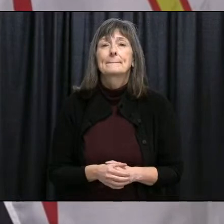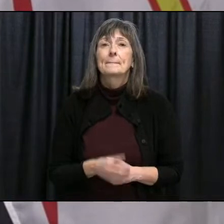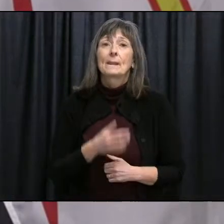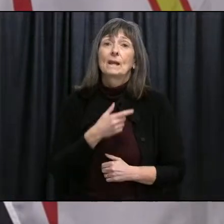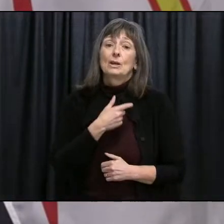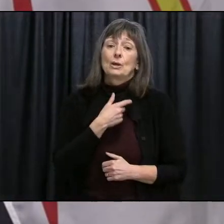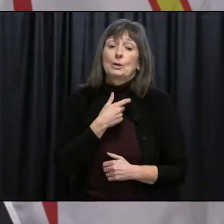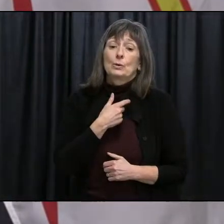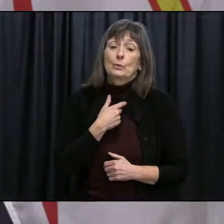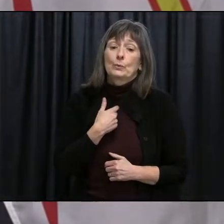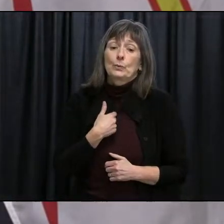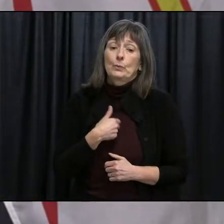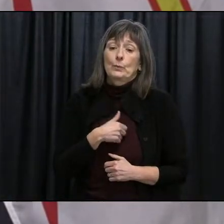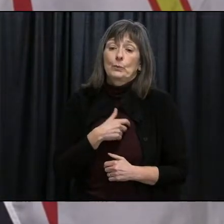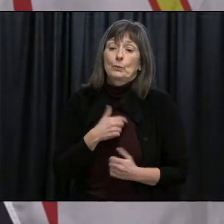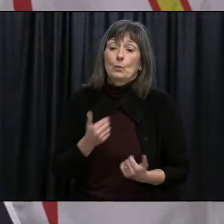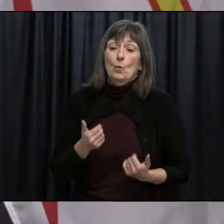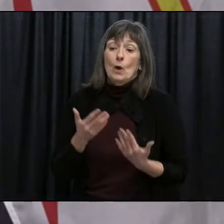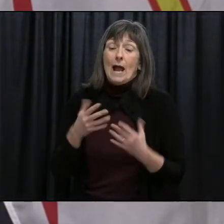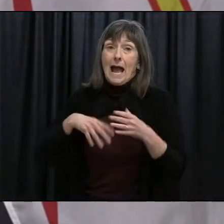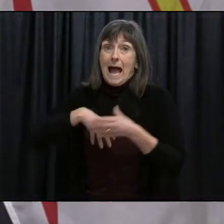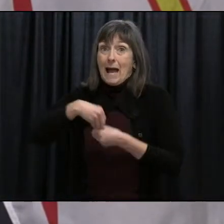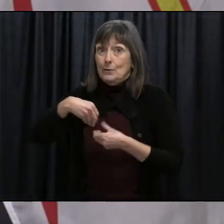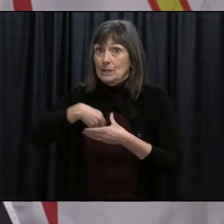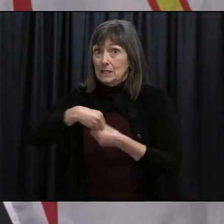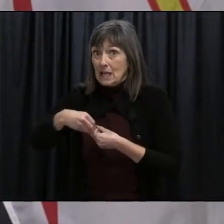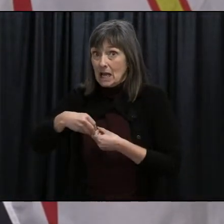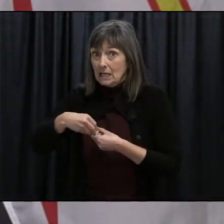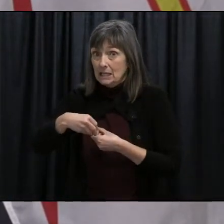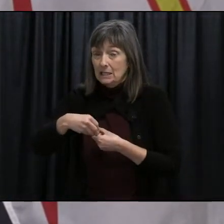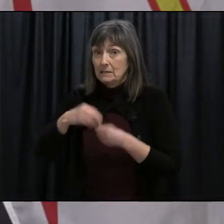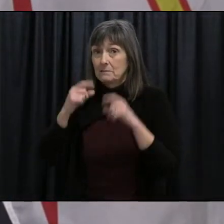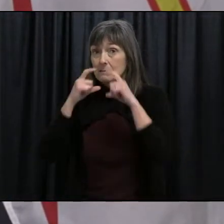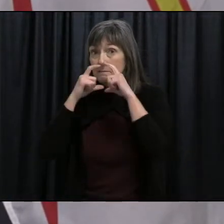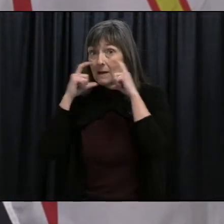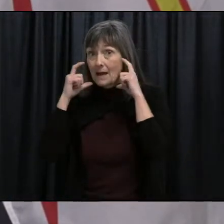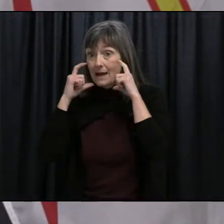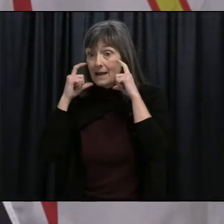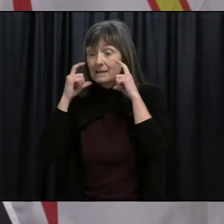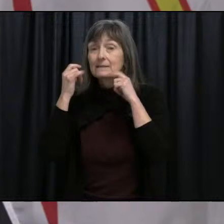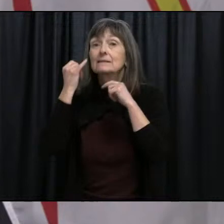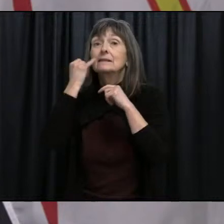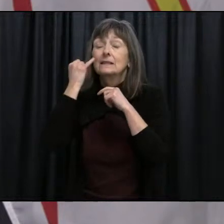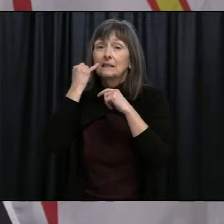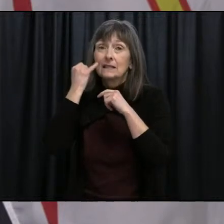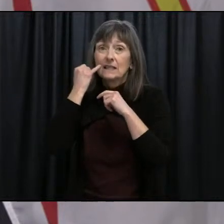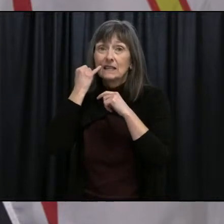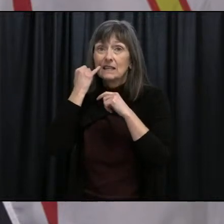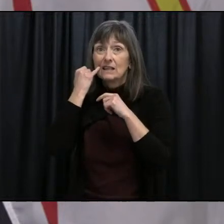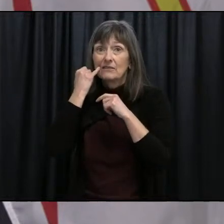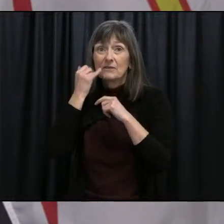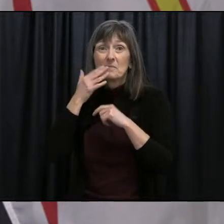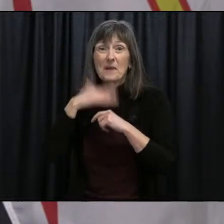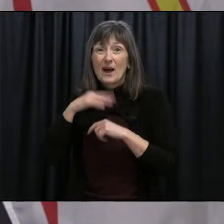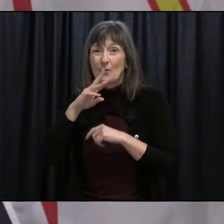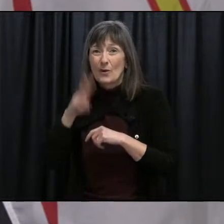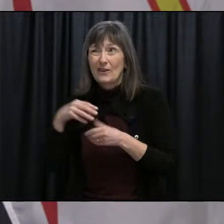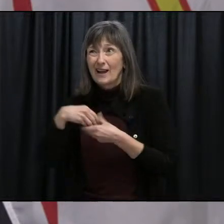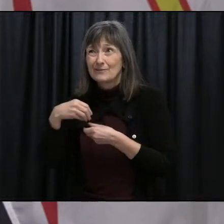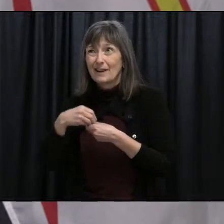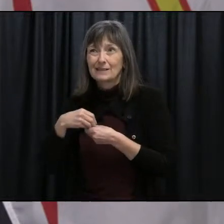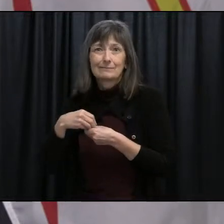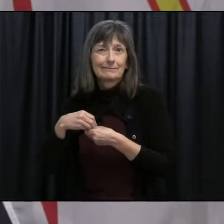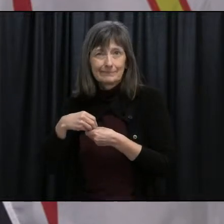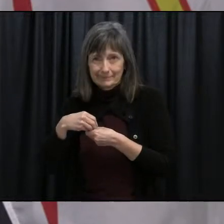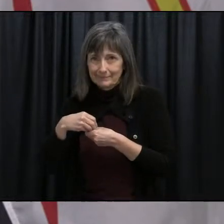recommendation with regard to not wearing them outside is if the weather is poor, and certainly if they get wet, and then if they do, they're not as effective if they get wet, right? So